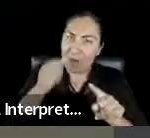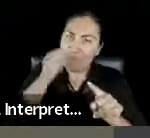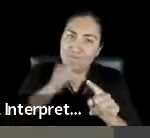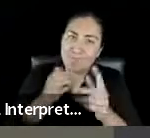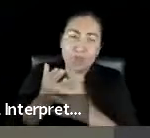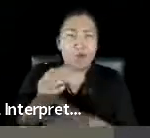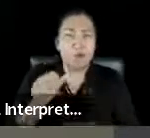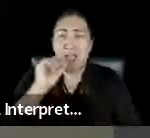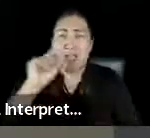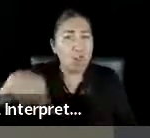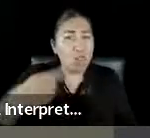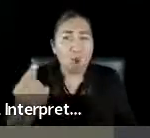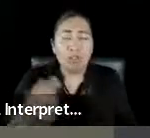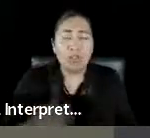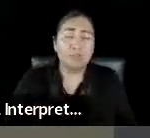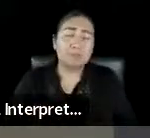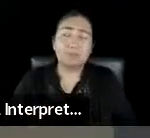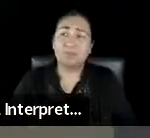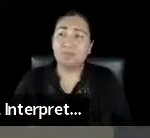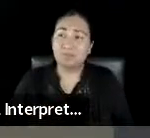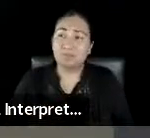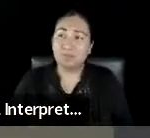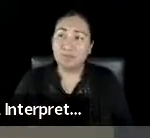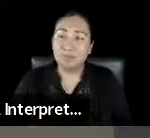aren't all alone. And